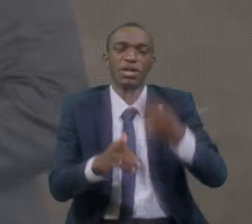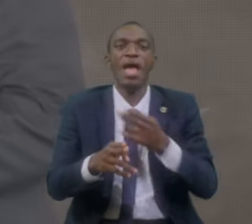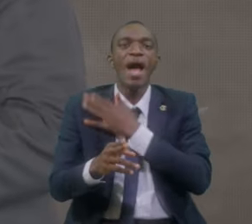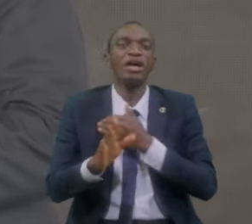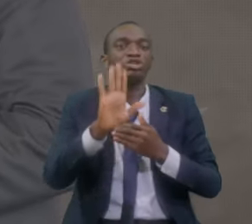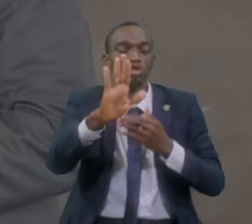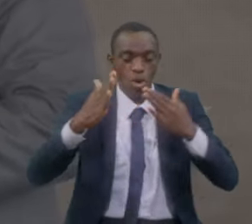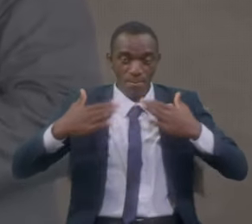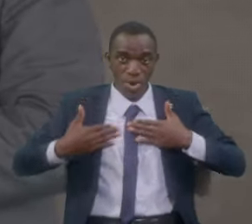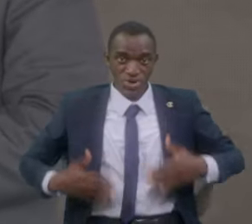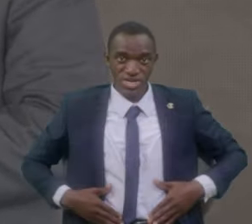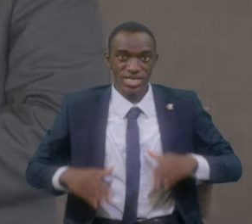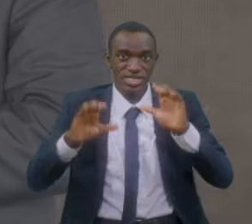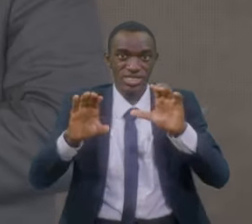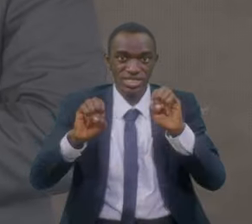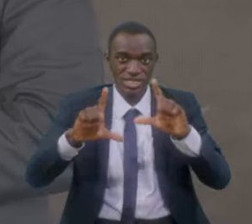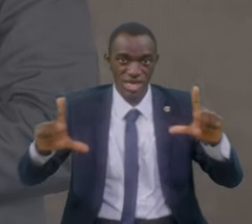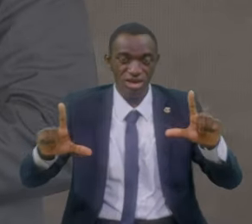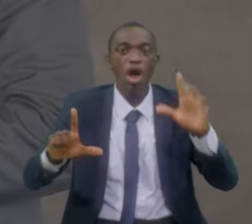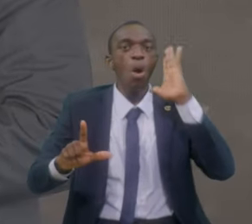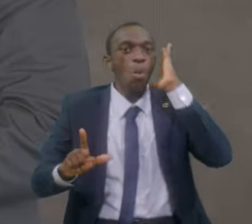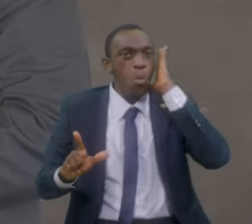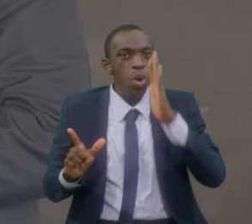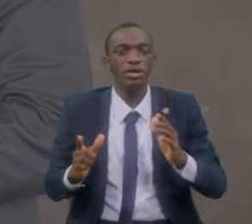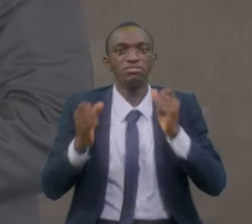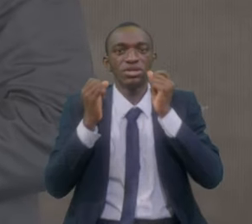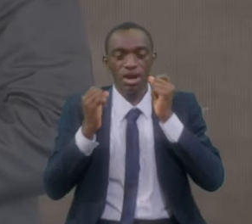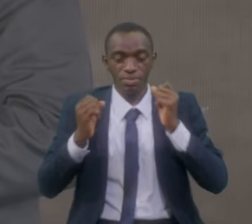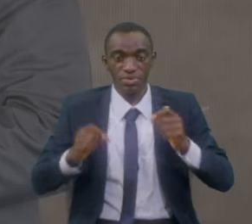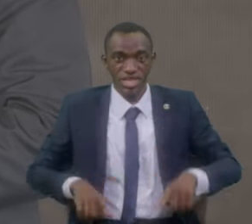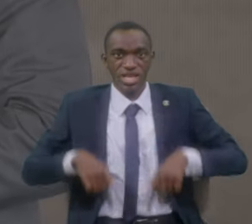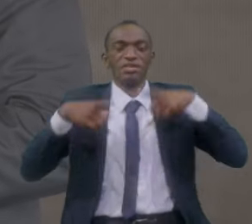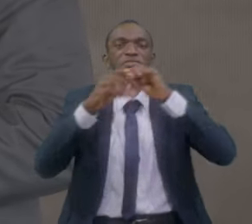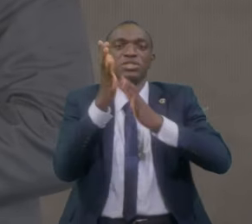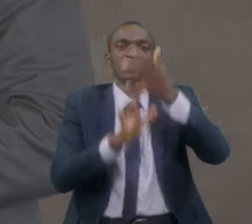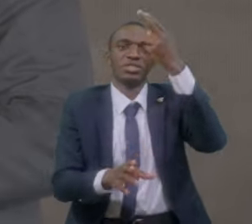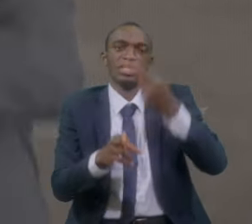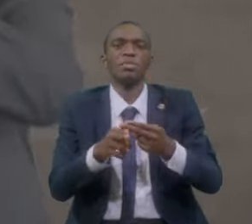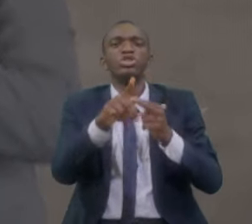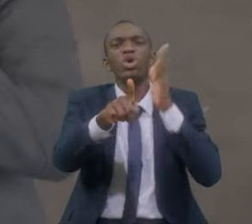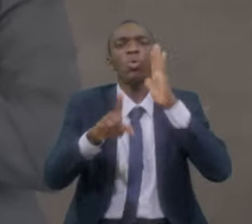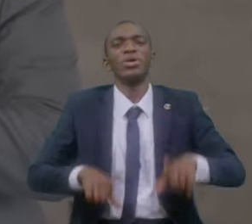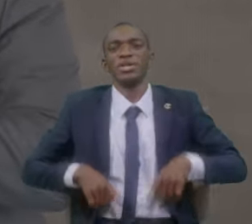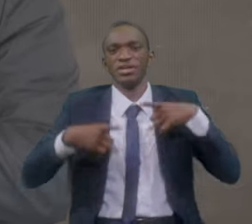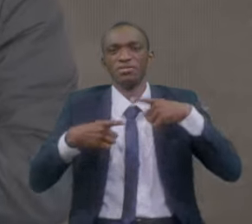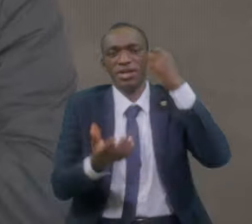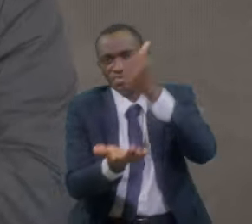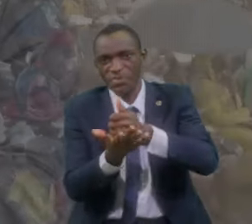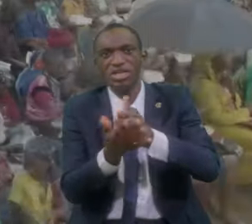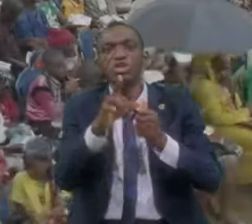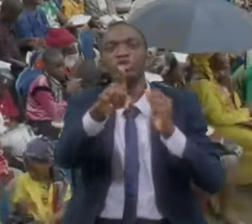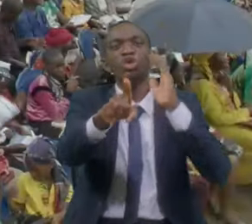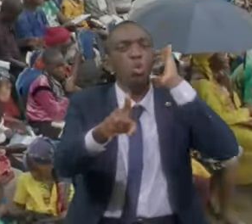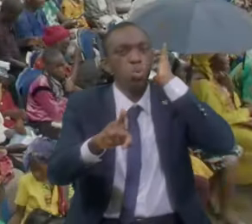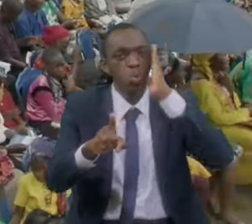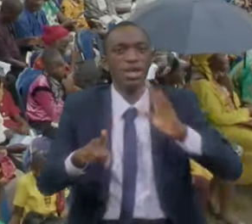cells, everything will come alive. You will live. I said you will